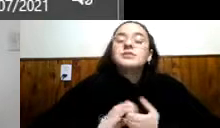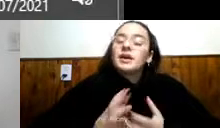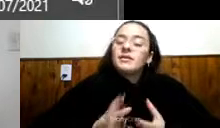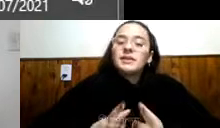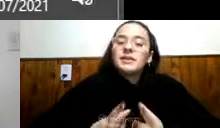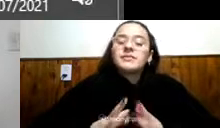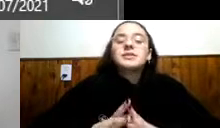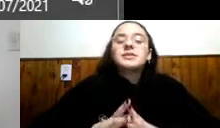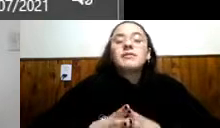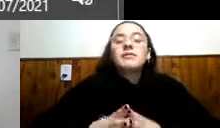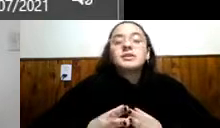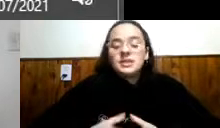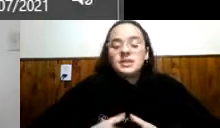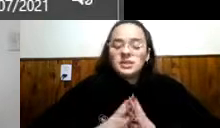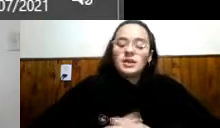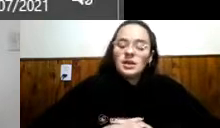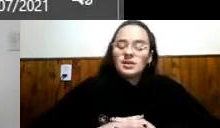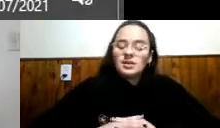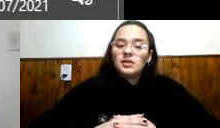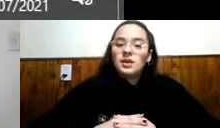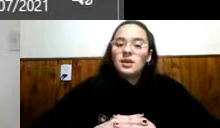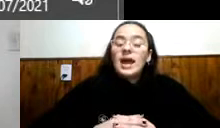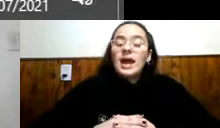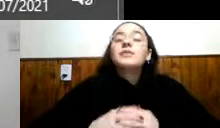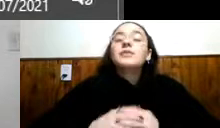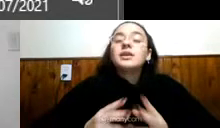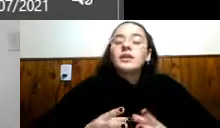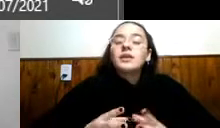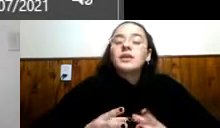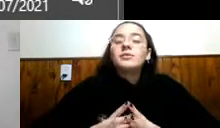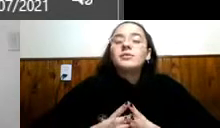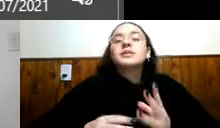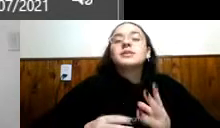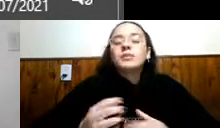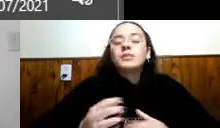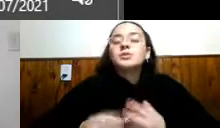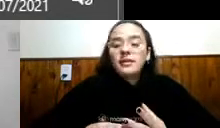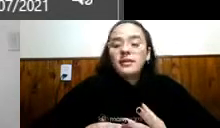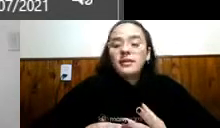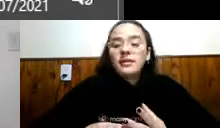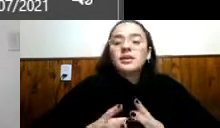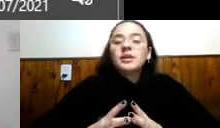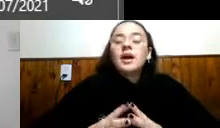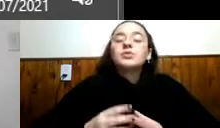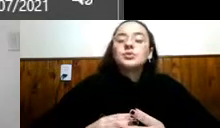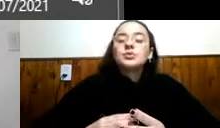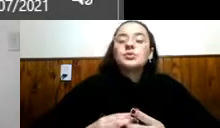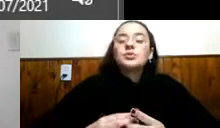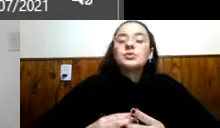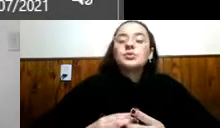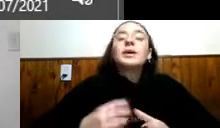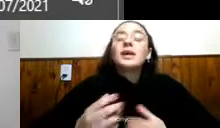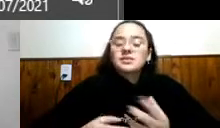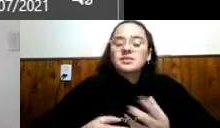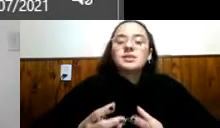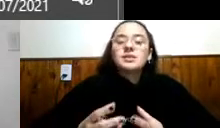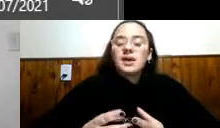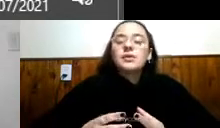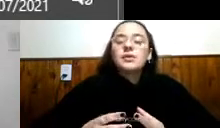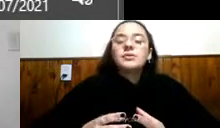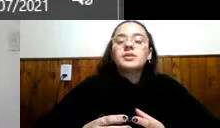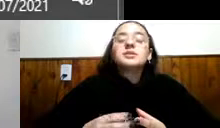After breakfast, I brush my teeth and I read about the classes that I'm going to have. I also do some